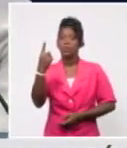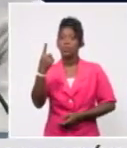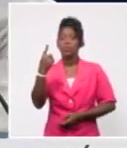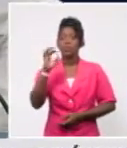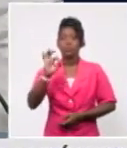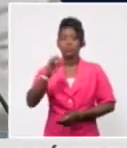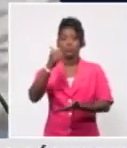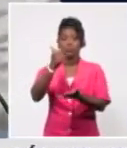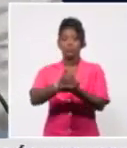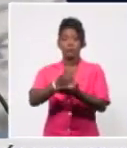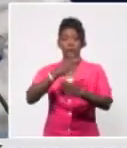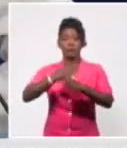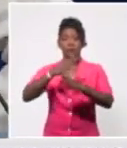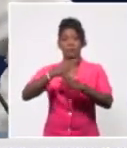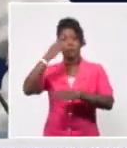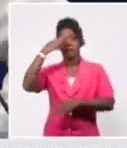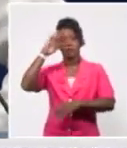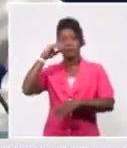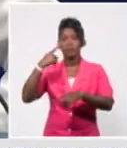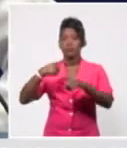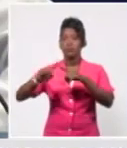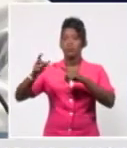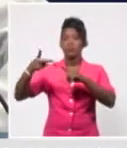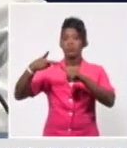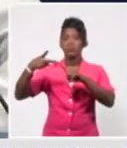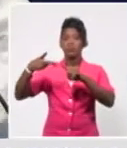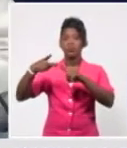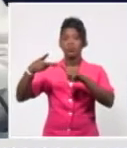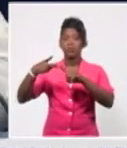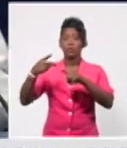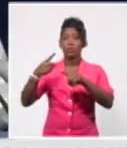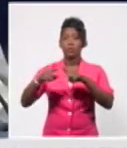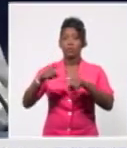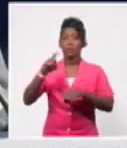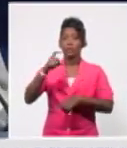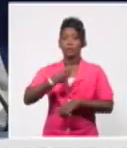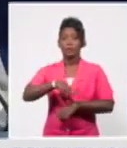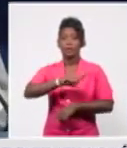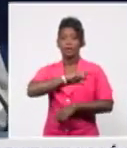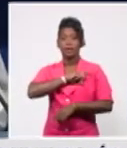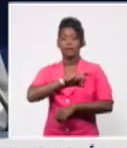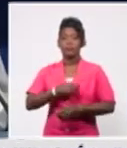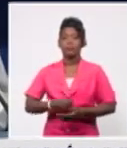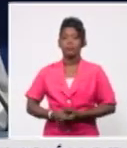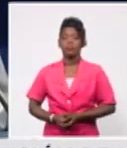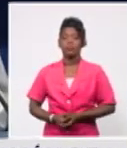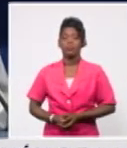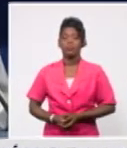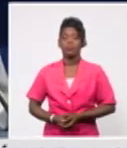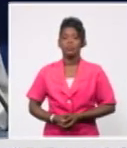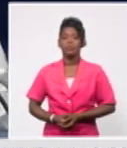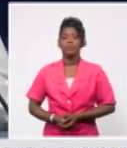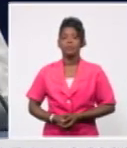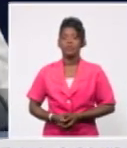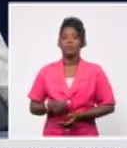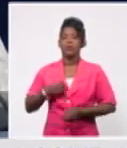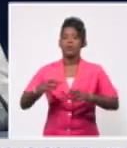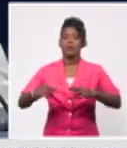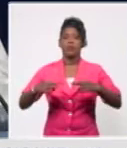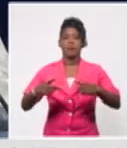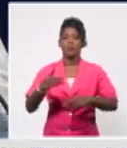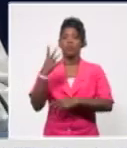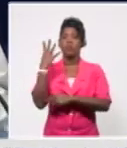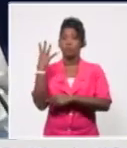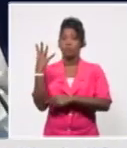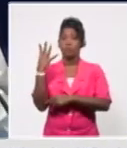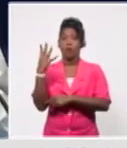de Cuba and Contramaestra. None of these cases have anything to do with their